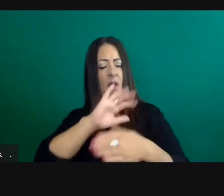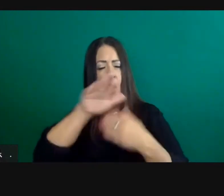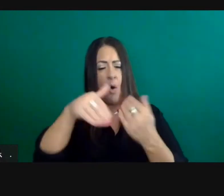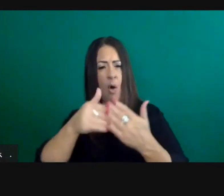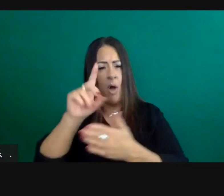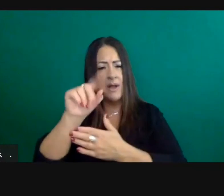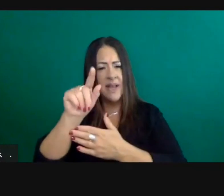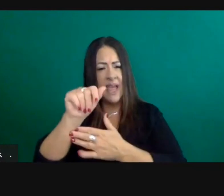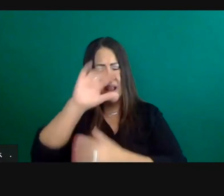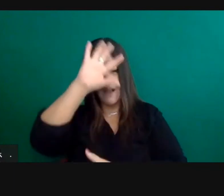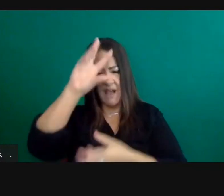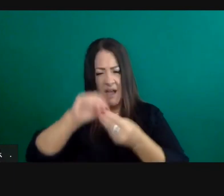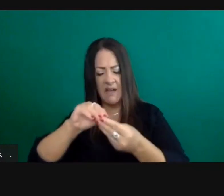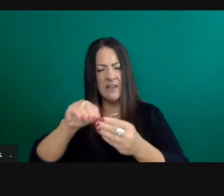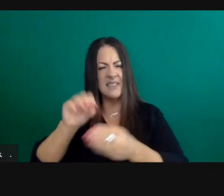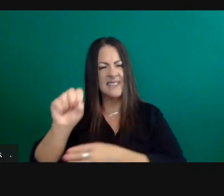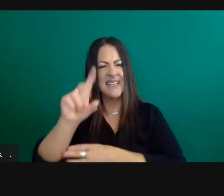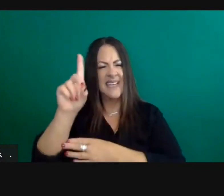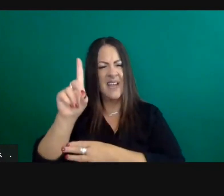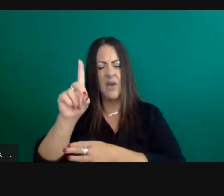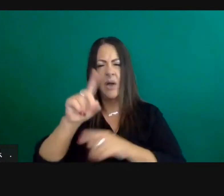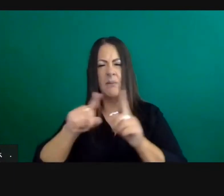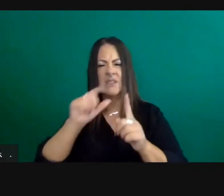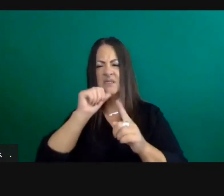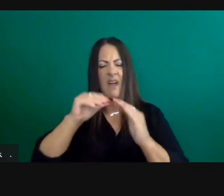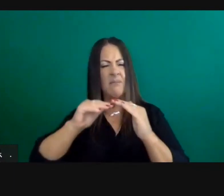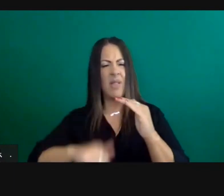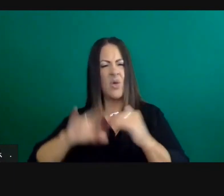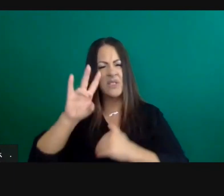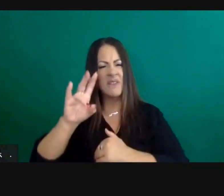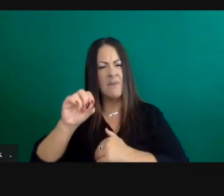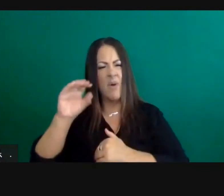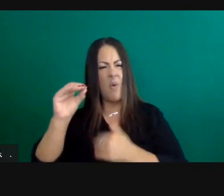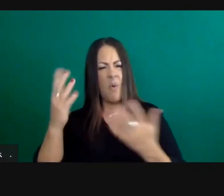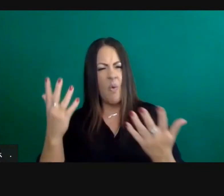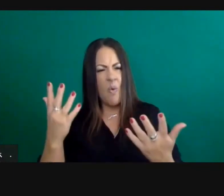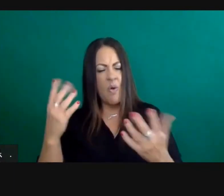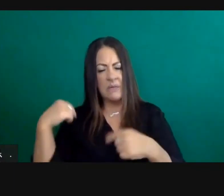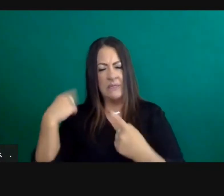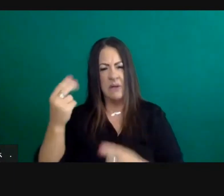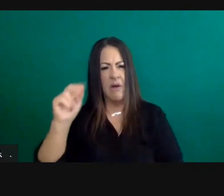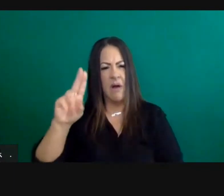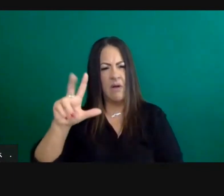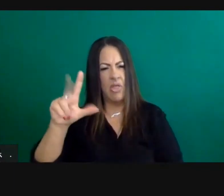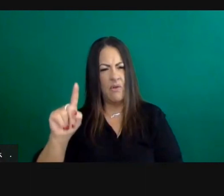added for San Diego, it hasn't been below 7.0 since August 31st, which certainly